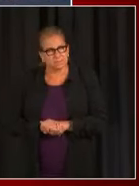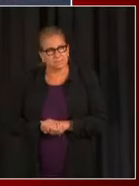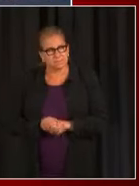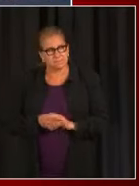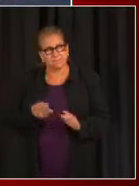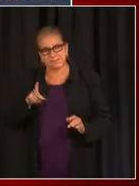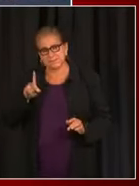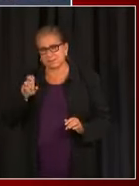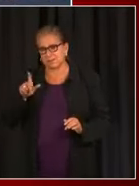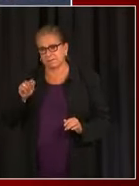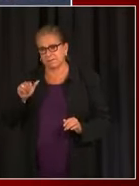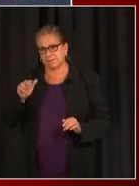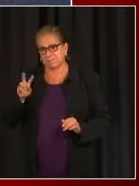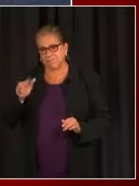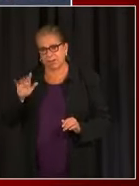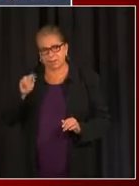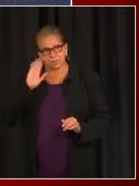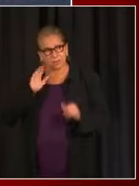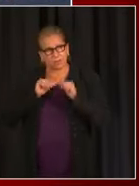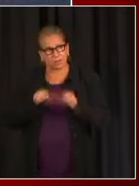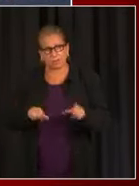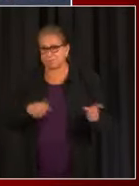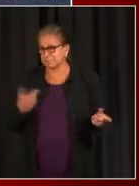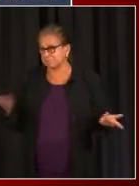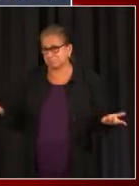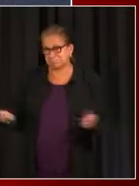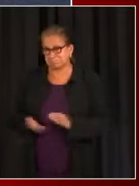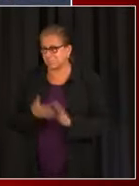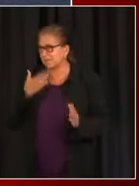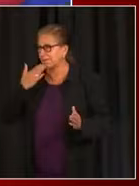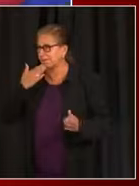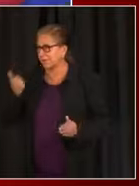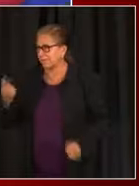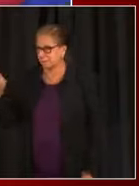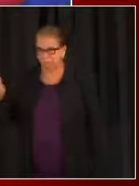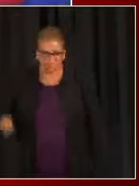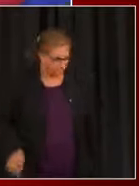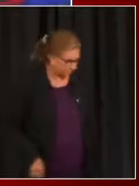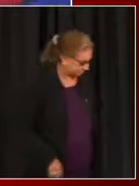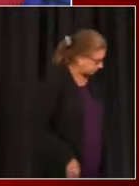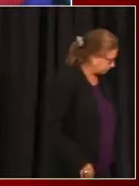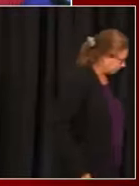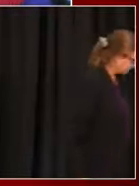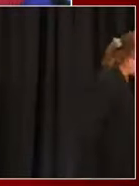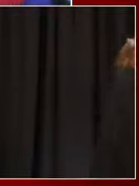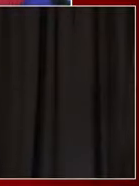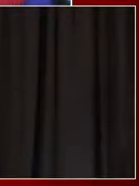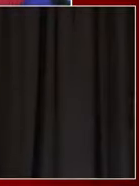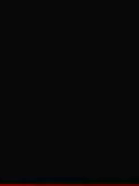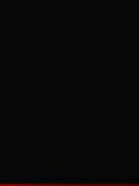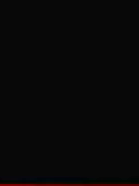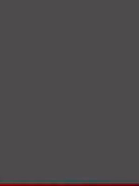again indoors. I don't. Thank you. I don't. Thank you.